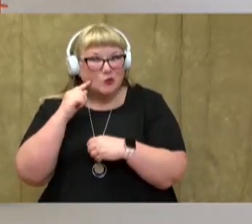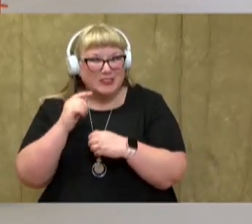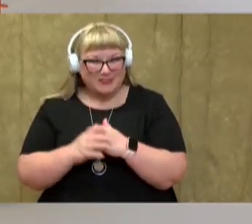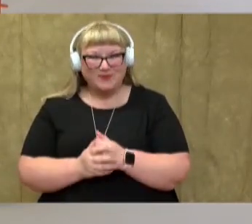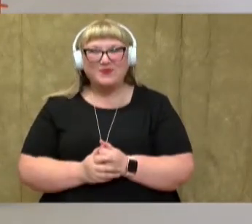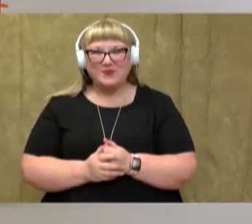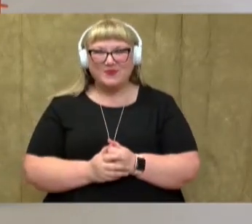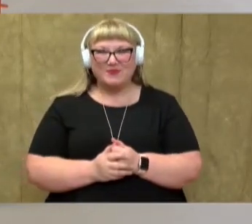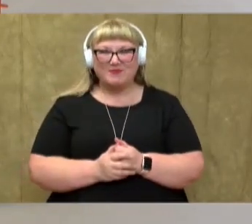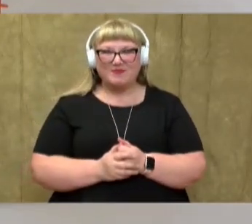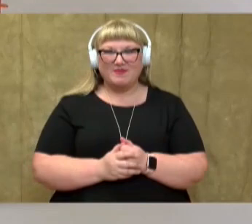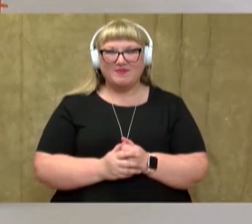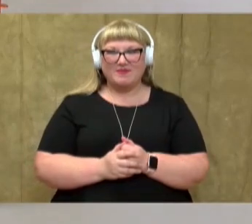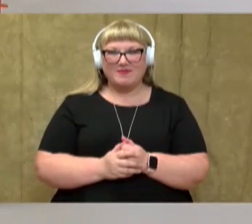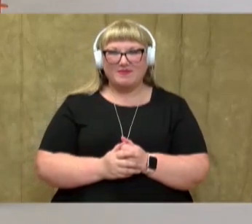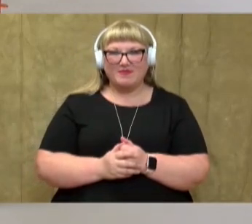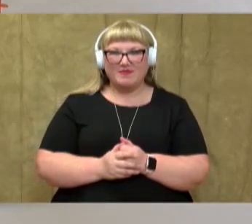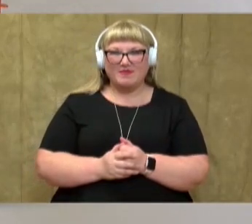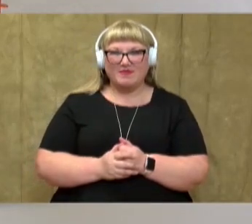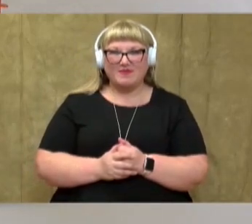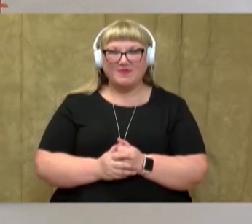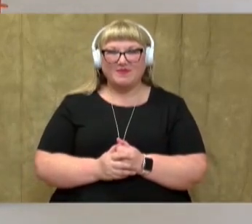treats.